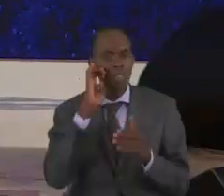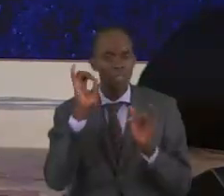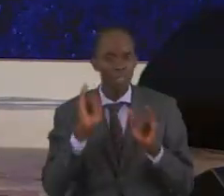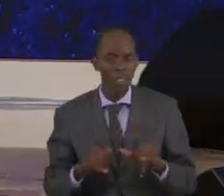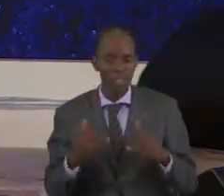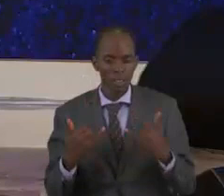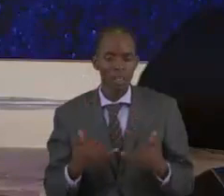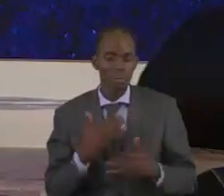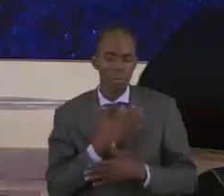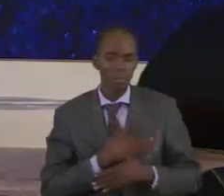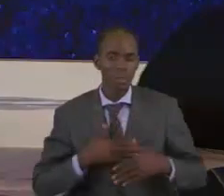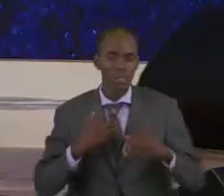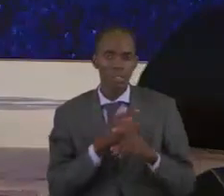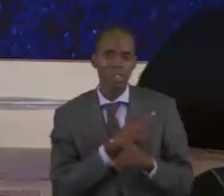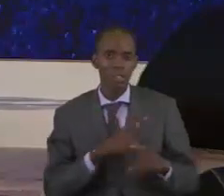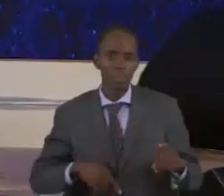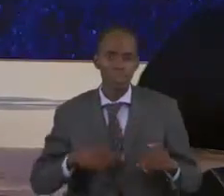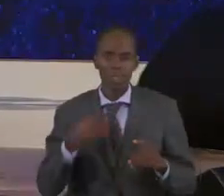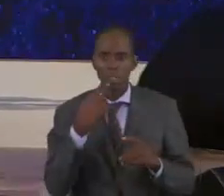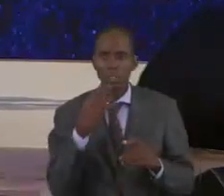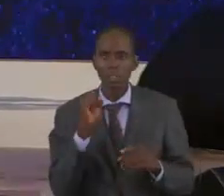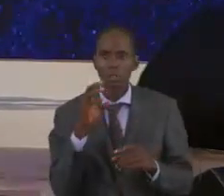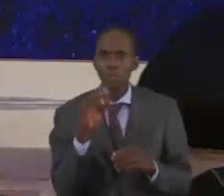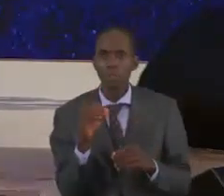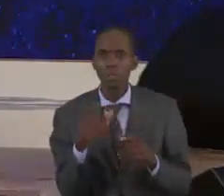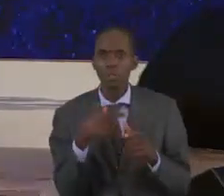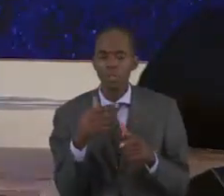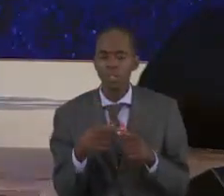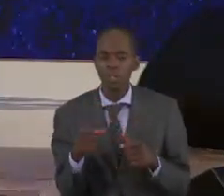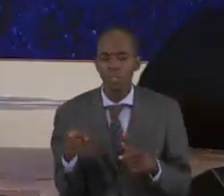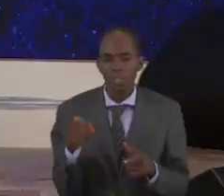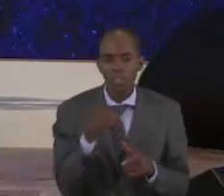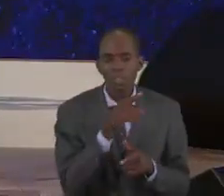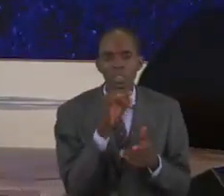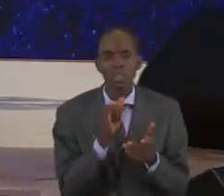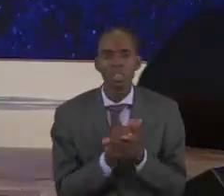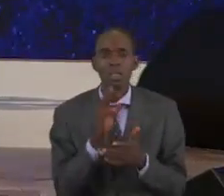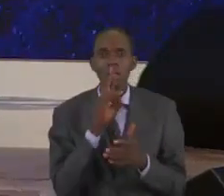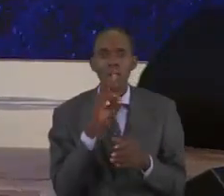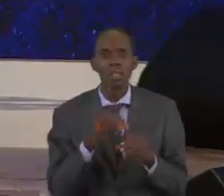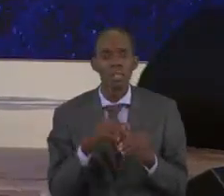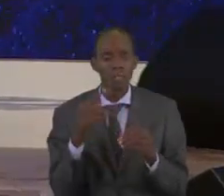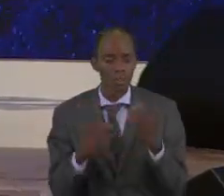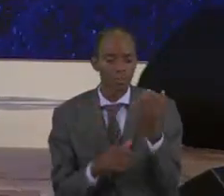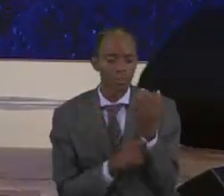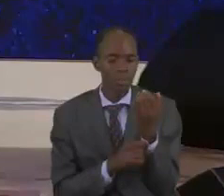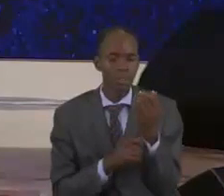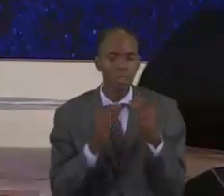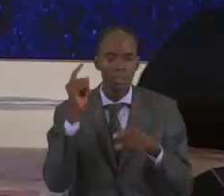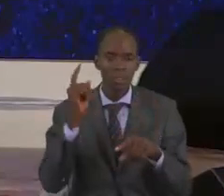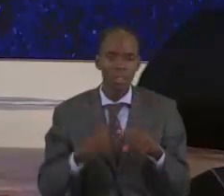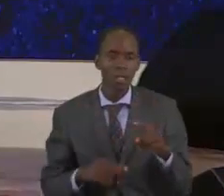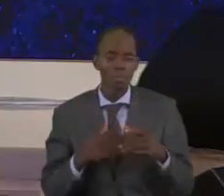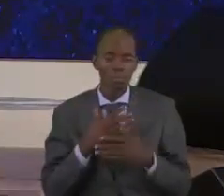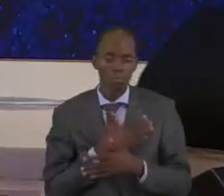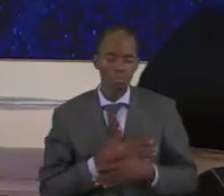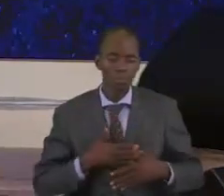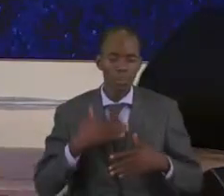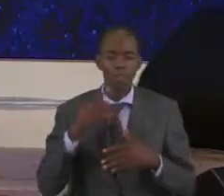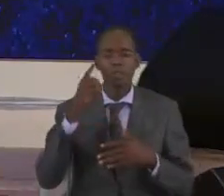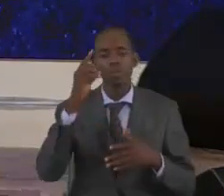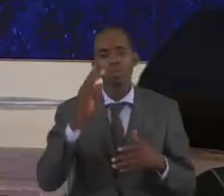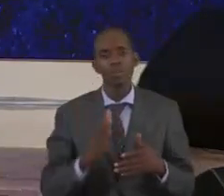Lord. It says, so then, they that are in the flesh cannot please